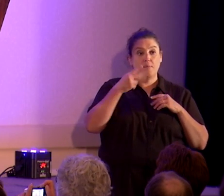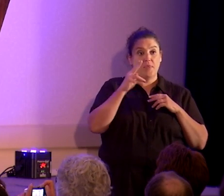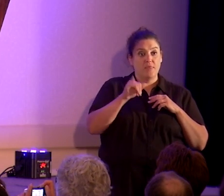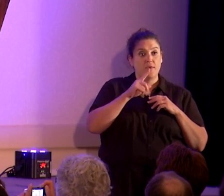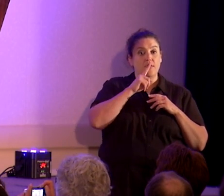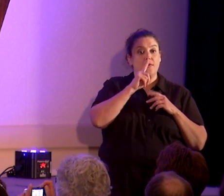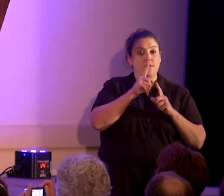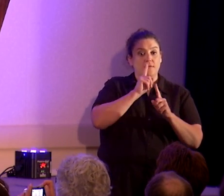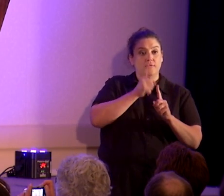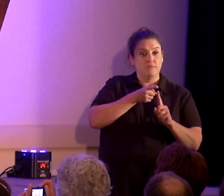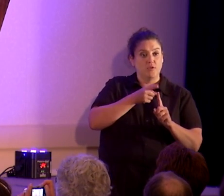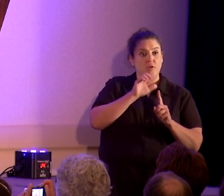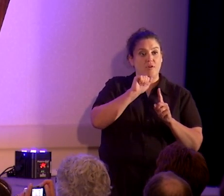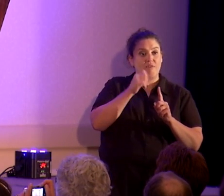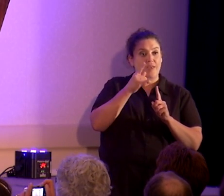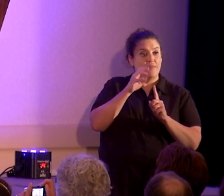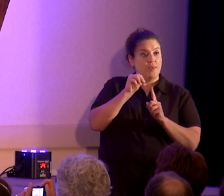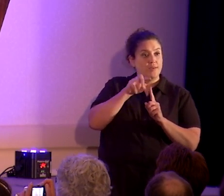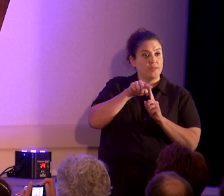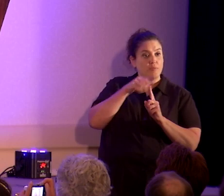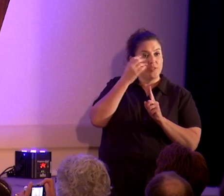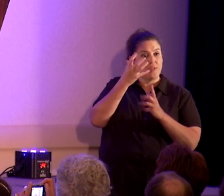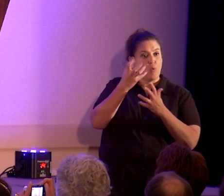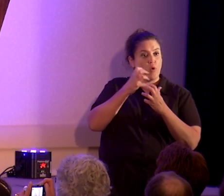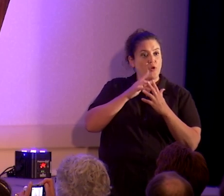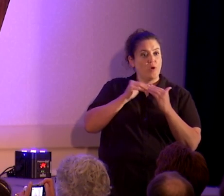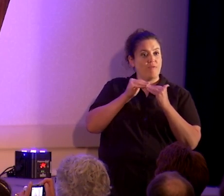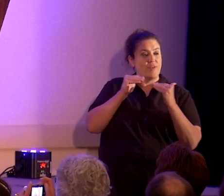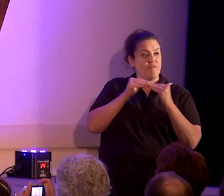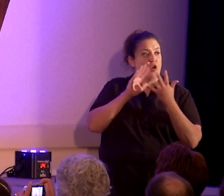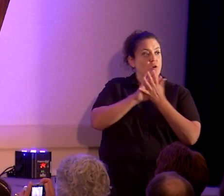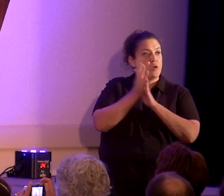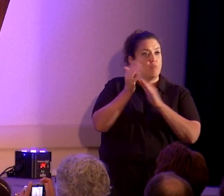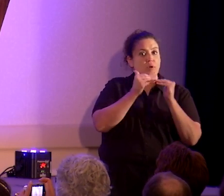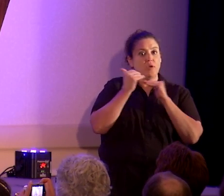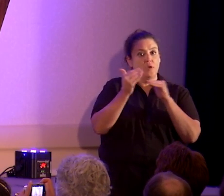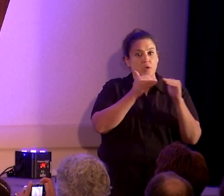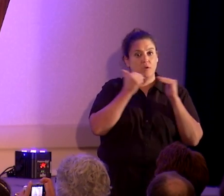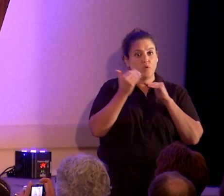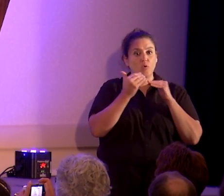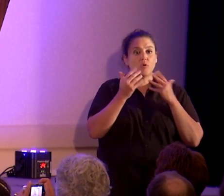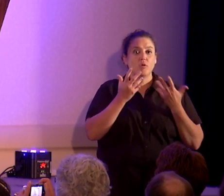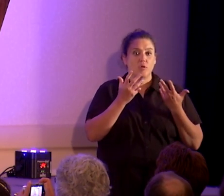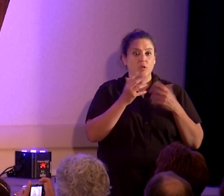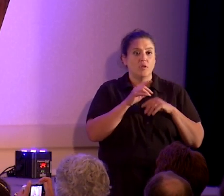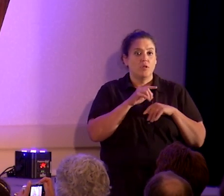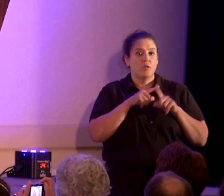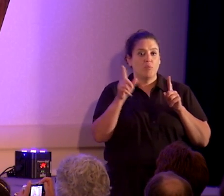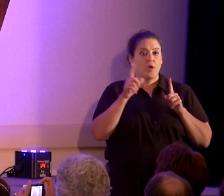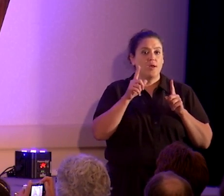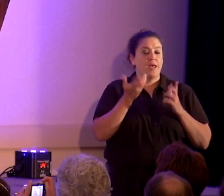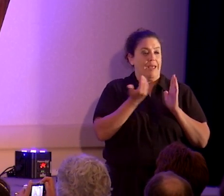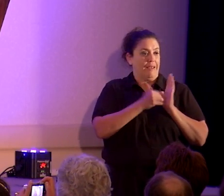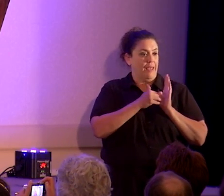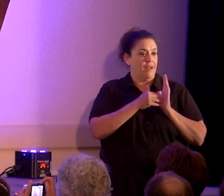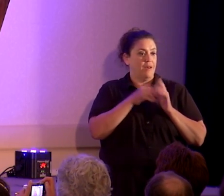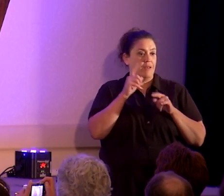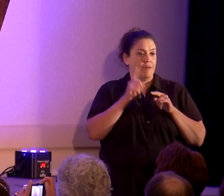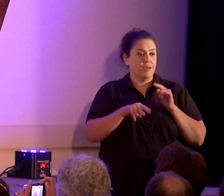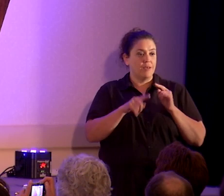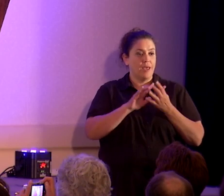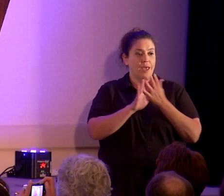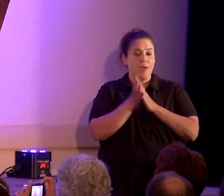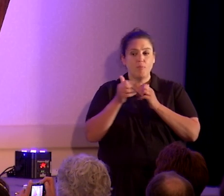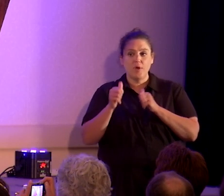atheism right now, because atheism wants to have that fairness. It wants to be treated equally, to have that same chance to exercise free will. But again, it can't be